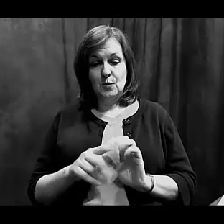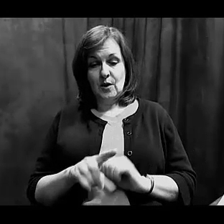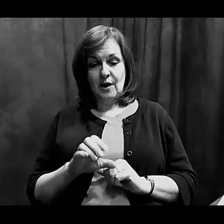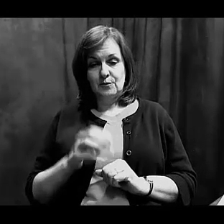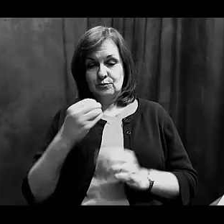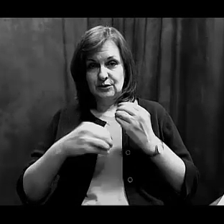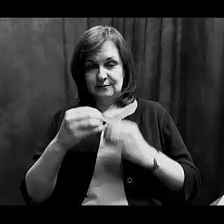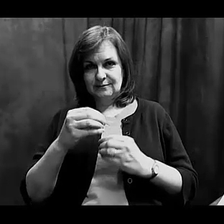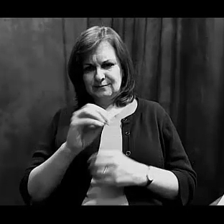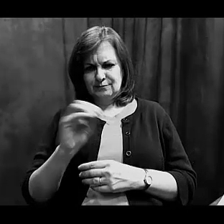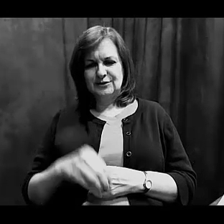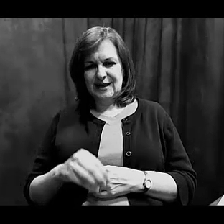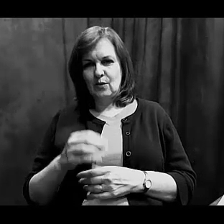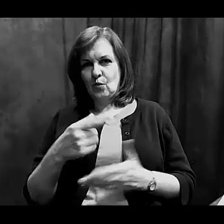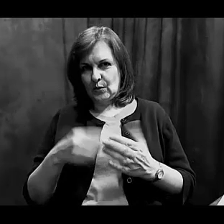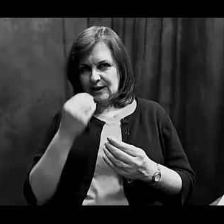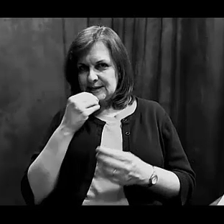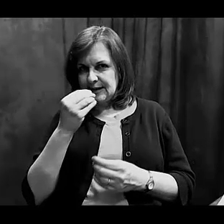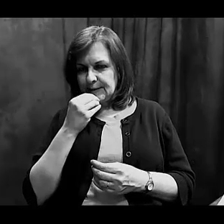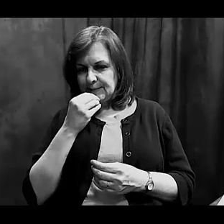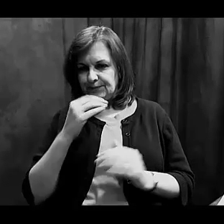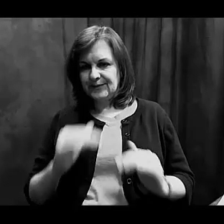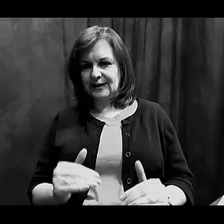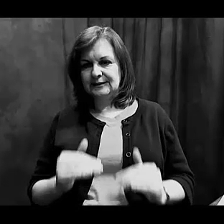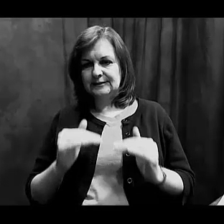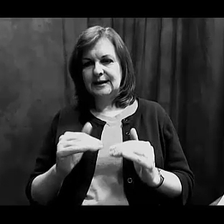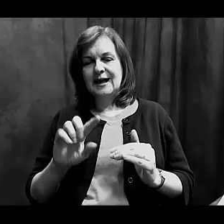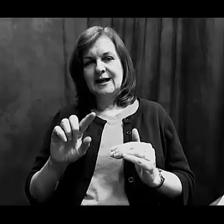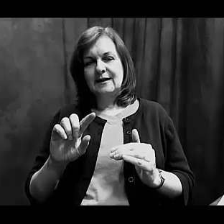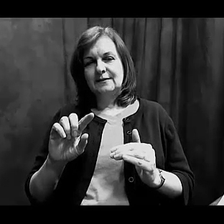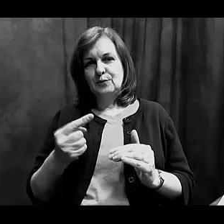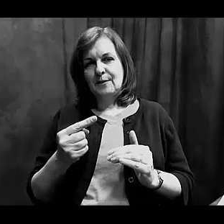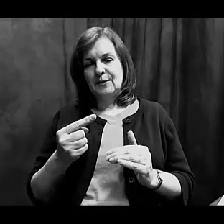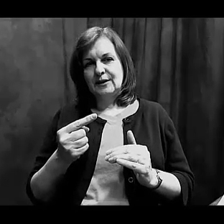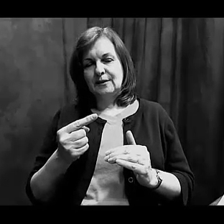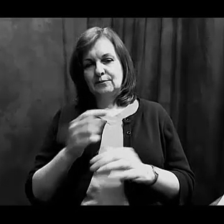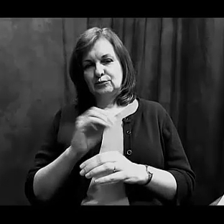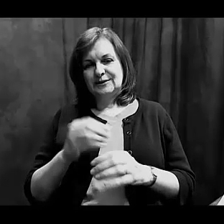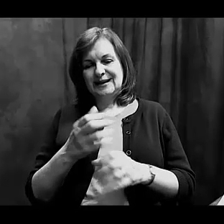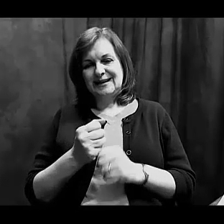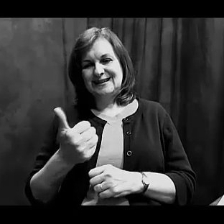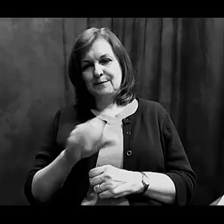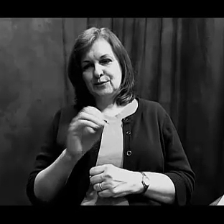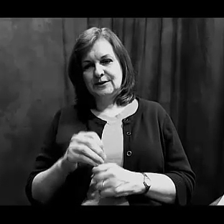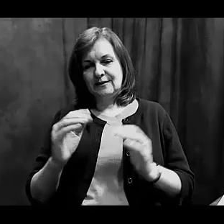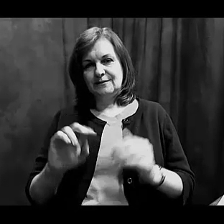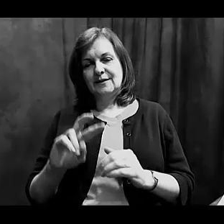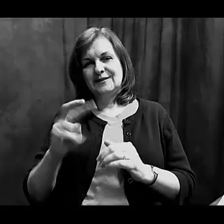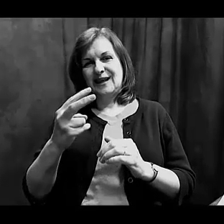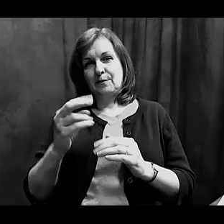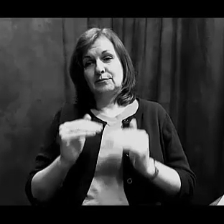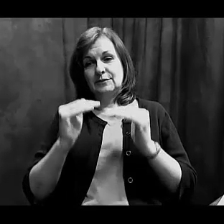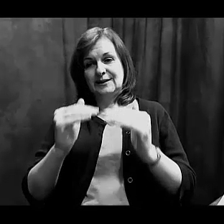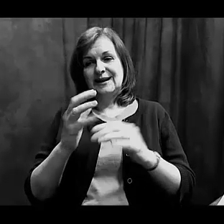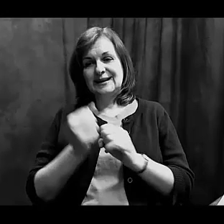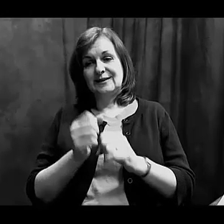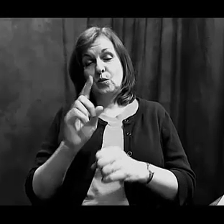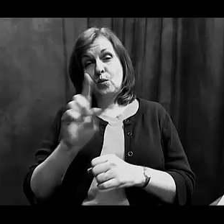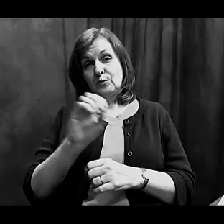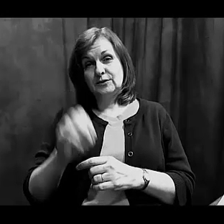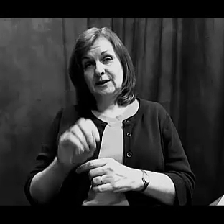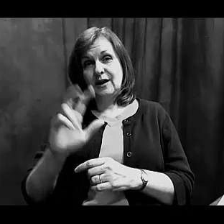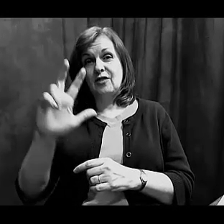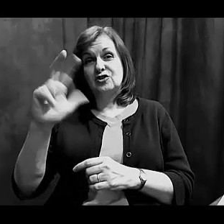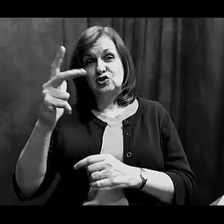that's 100%, our primary consumer only has 10%. Our secondary consumer has 1%. Our